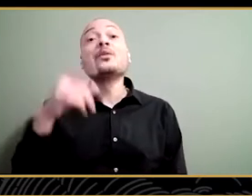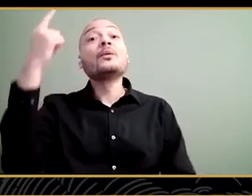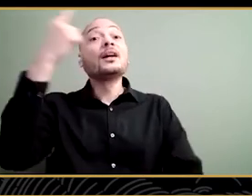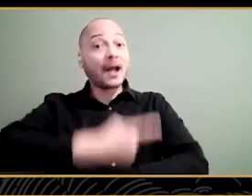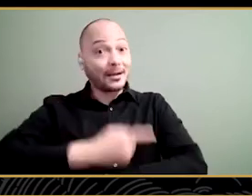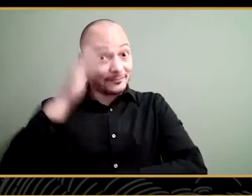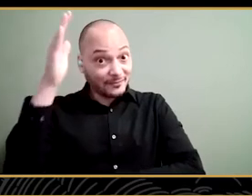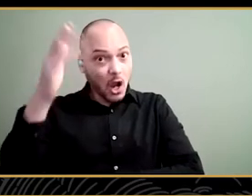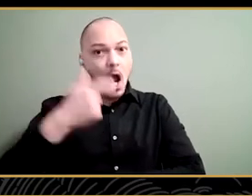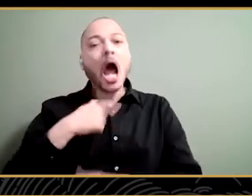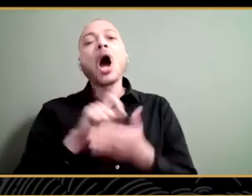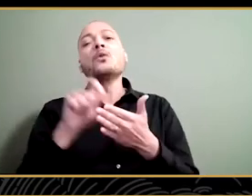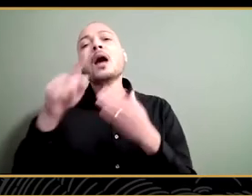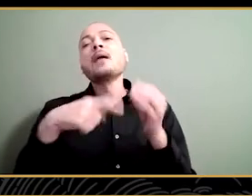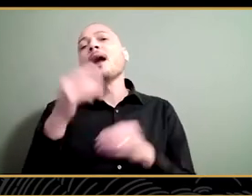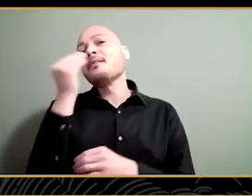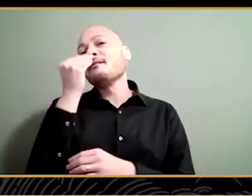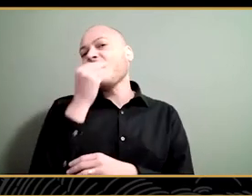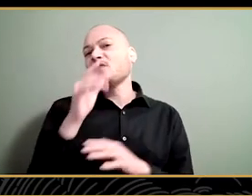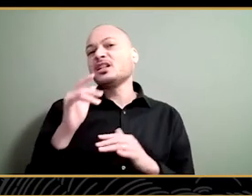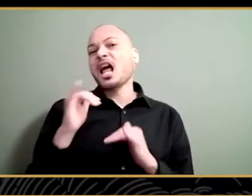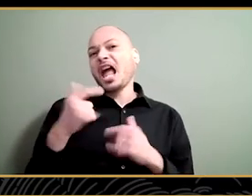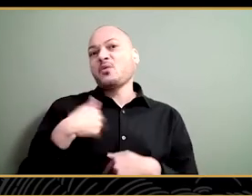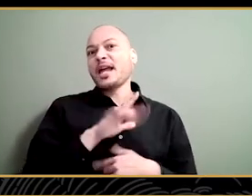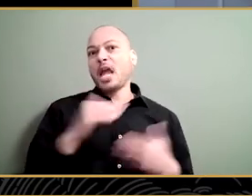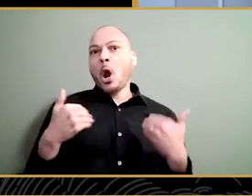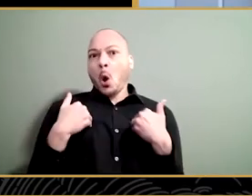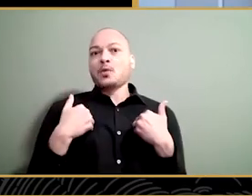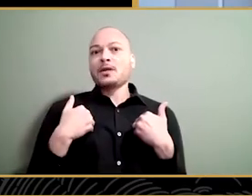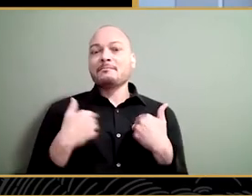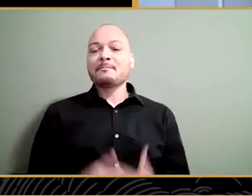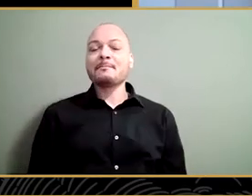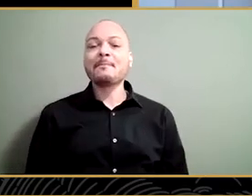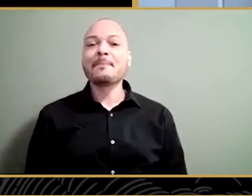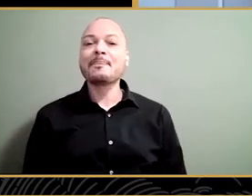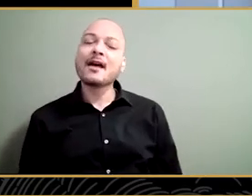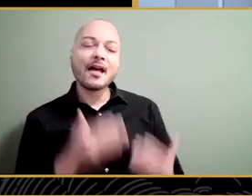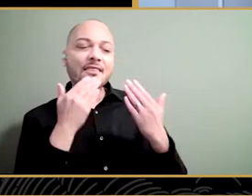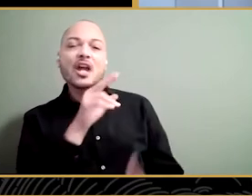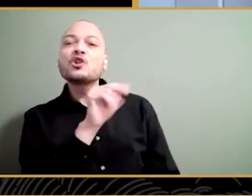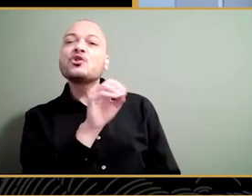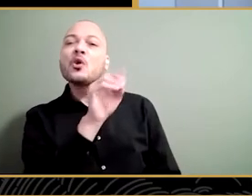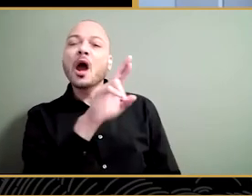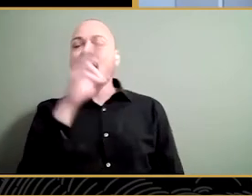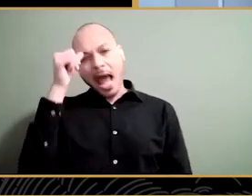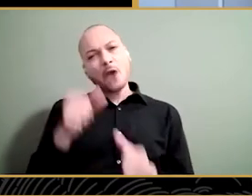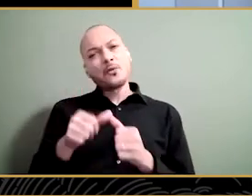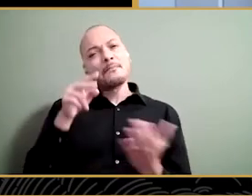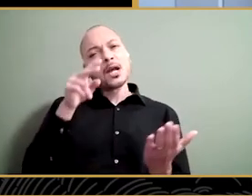I'll write about the flowers like we own them. Thank you, Noor. I remember seeing this poem